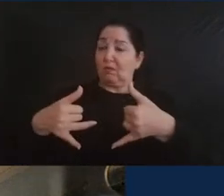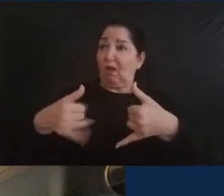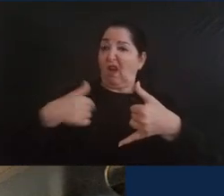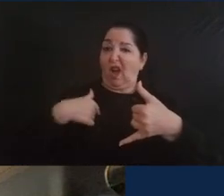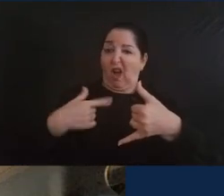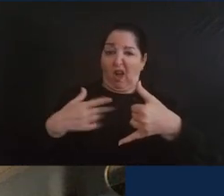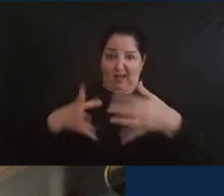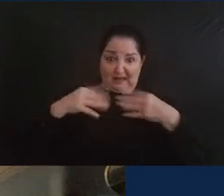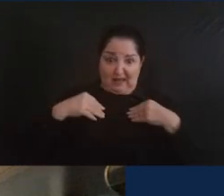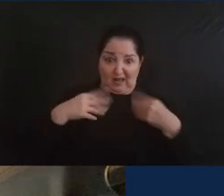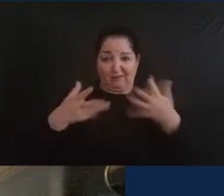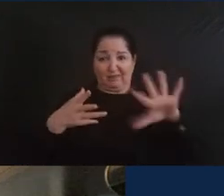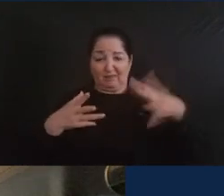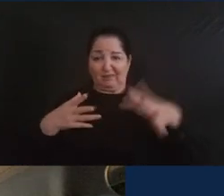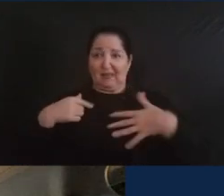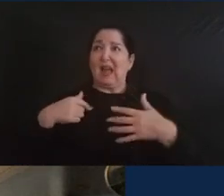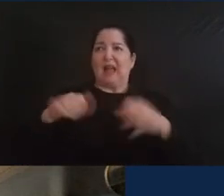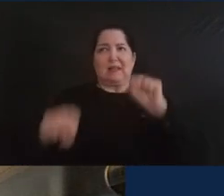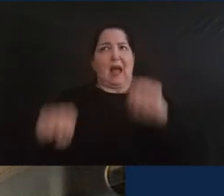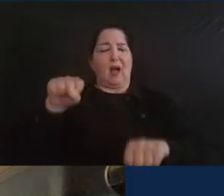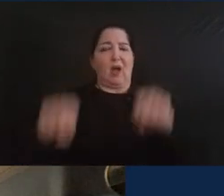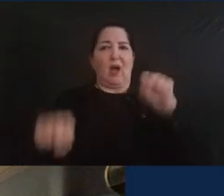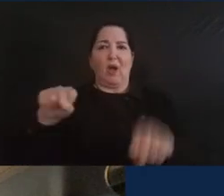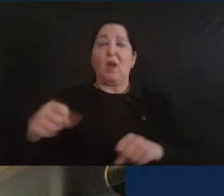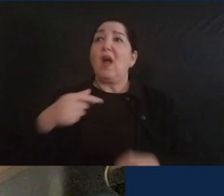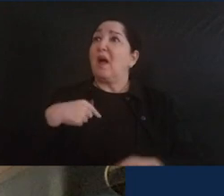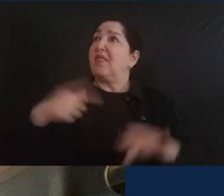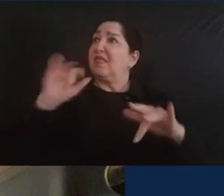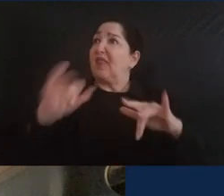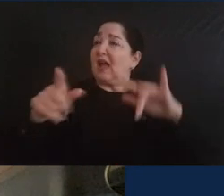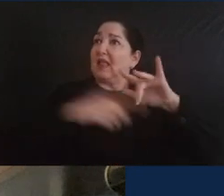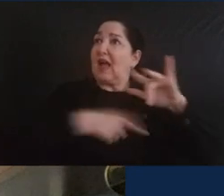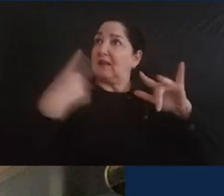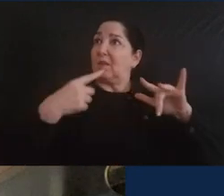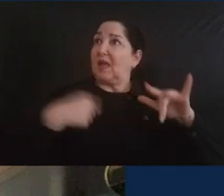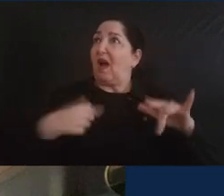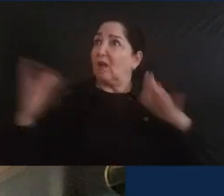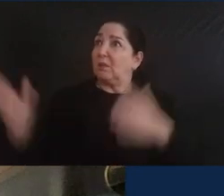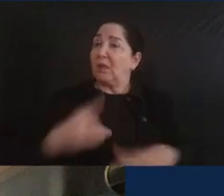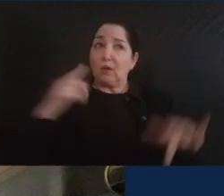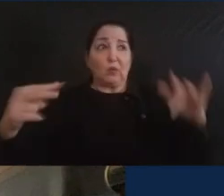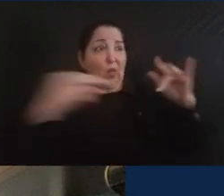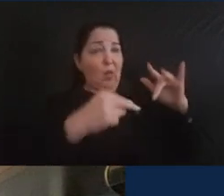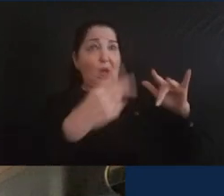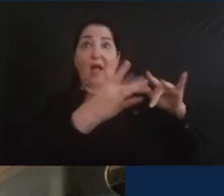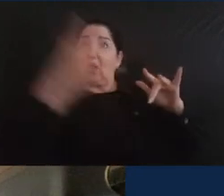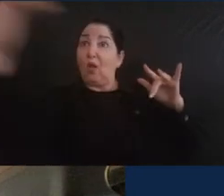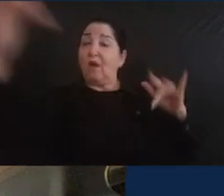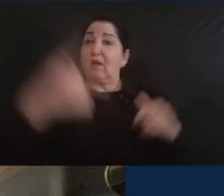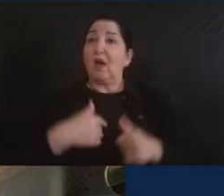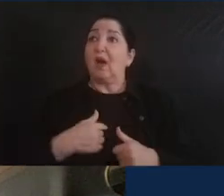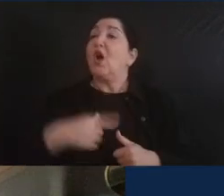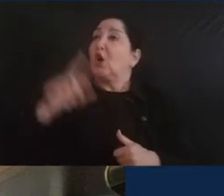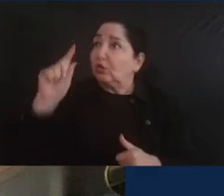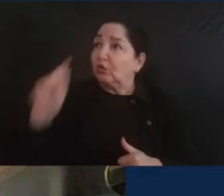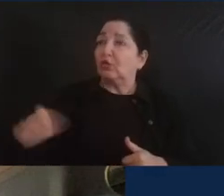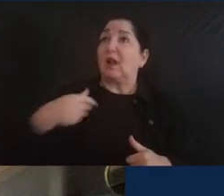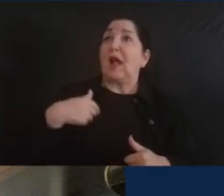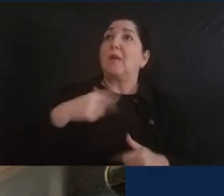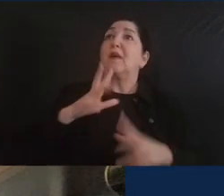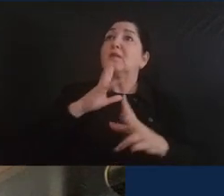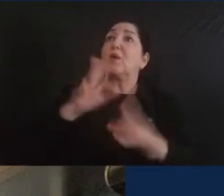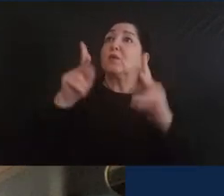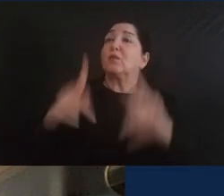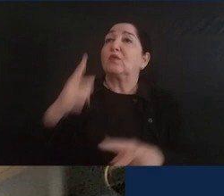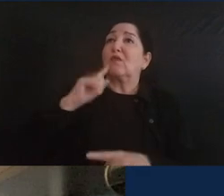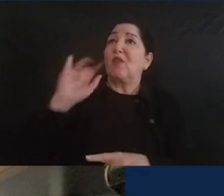I had doubts about accepting it. Was my shortcoming something that I was prepared to glorify? Do I deserve to be a spokesperson for